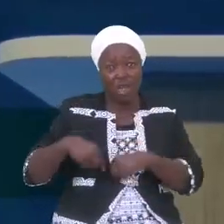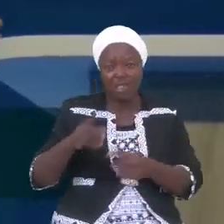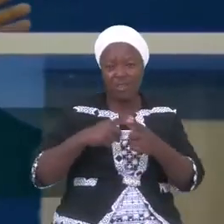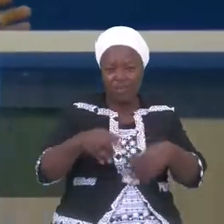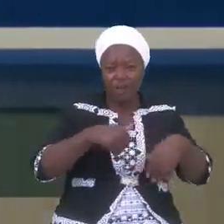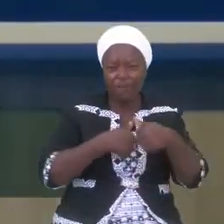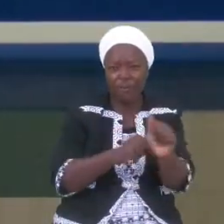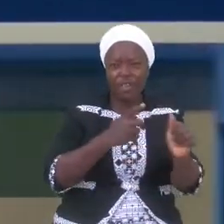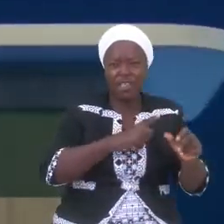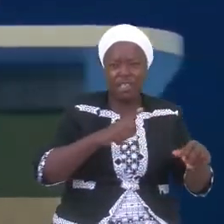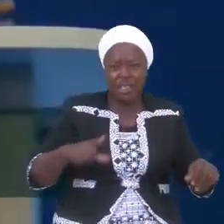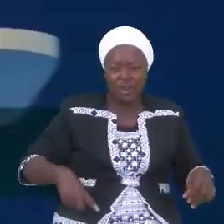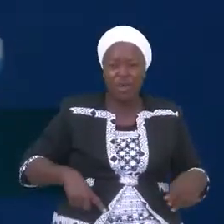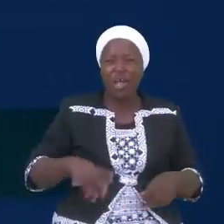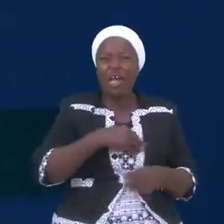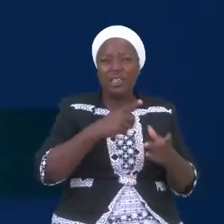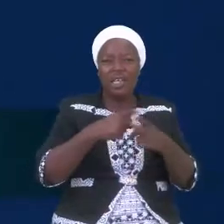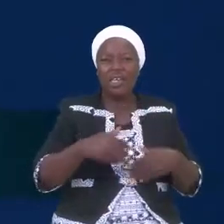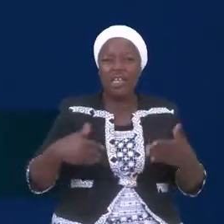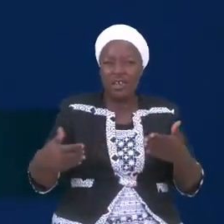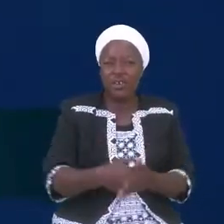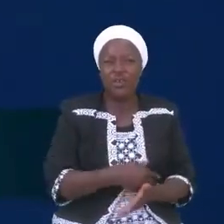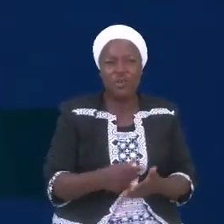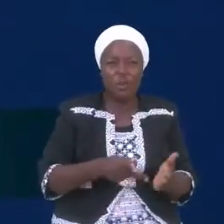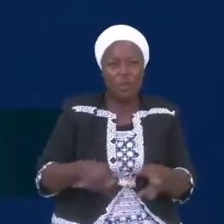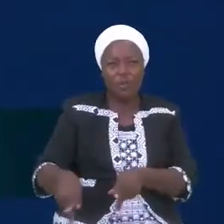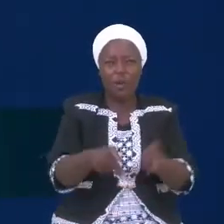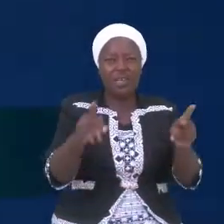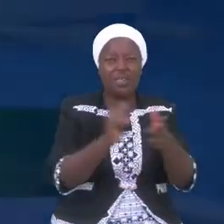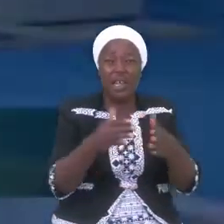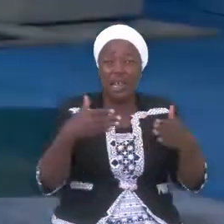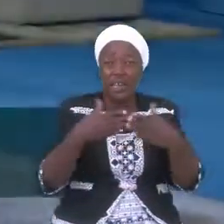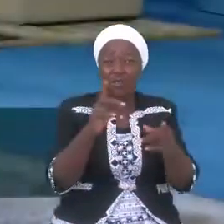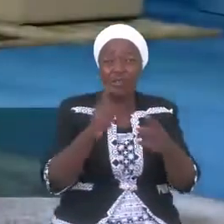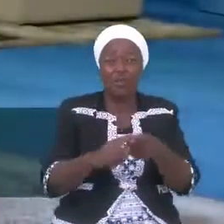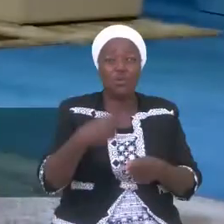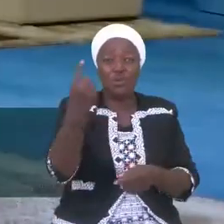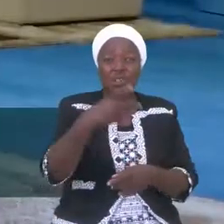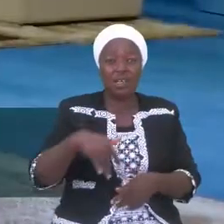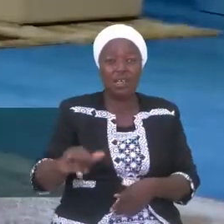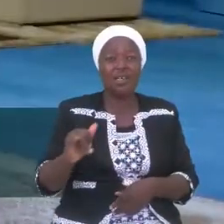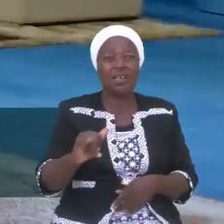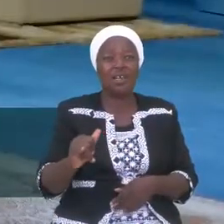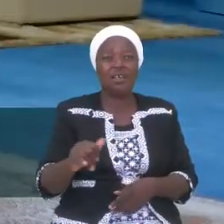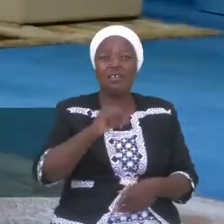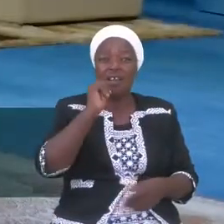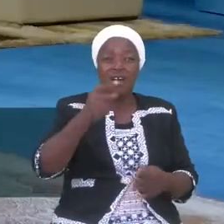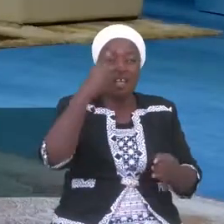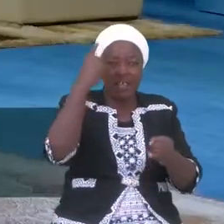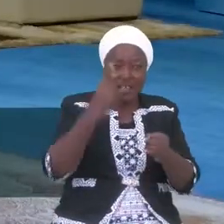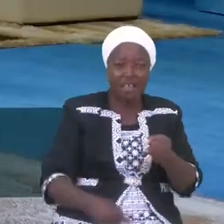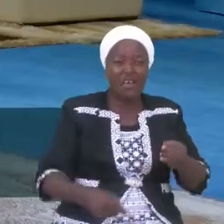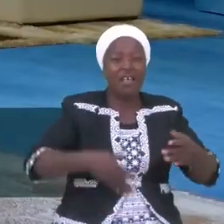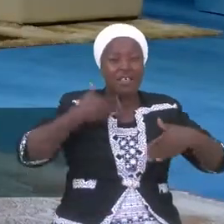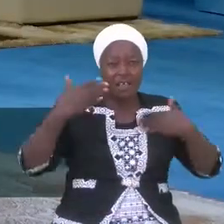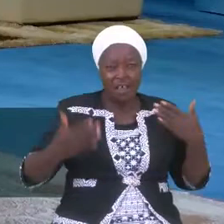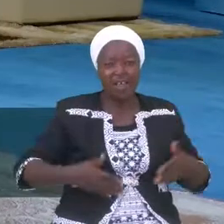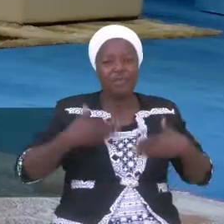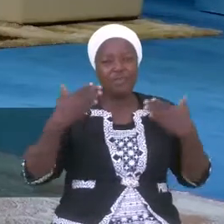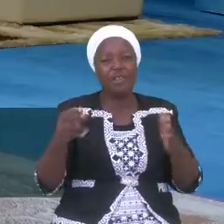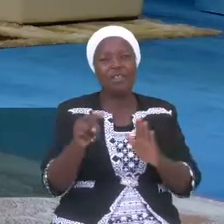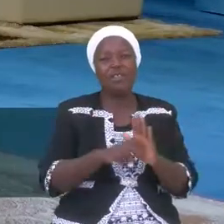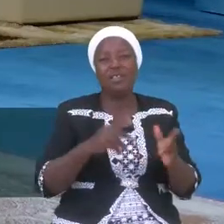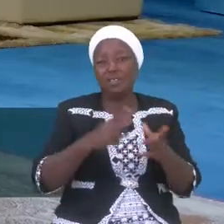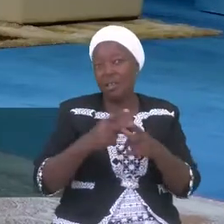following now a new path that leads to eternal, endless happiness. And then